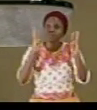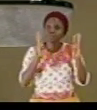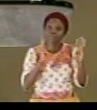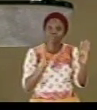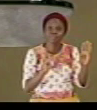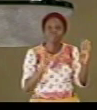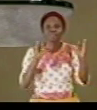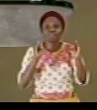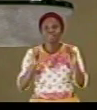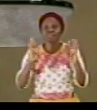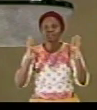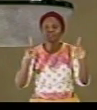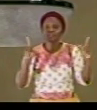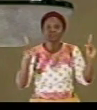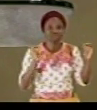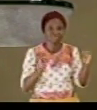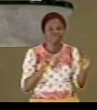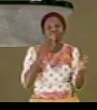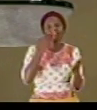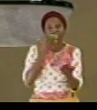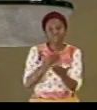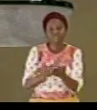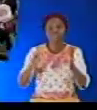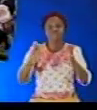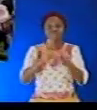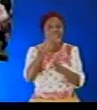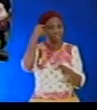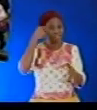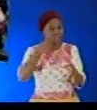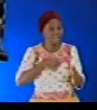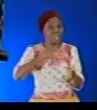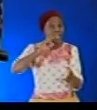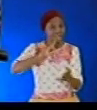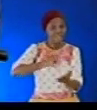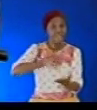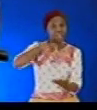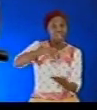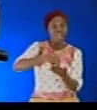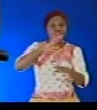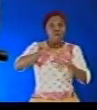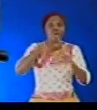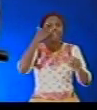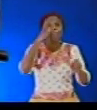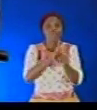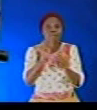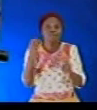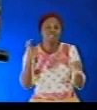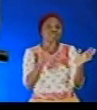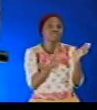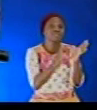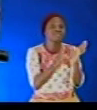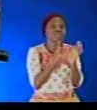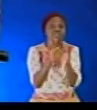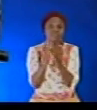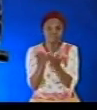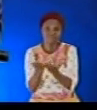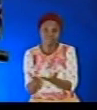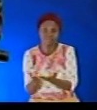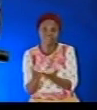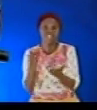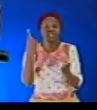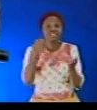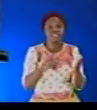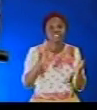Eliah is good enough for me. I stand upon the promises of B-I-B-L-E.